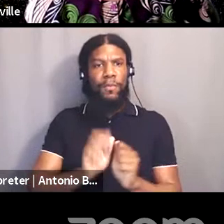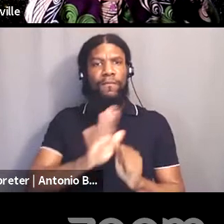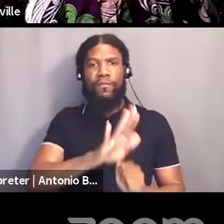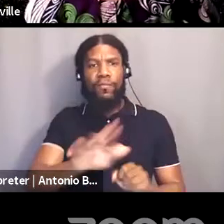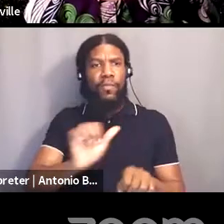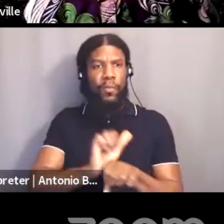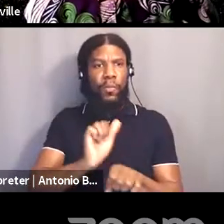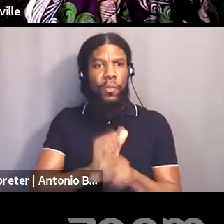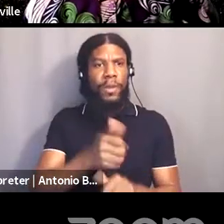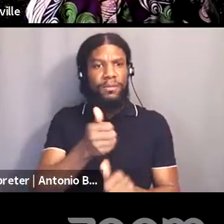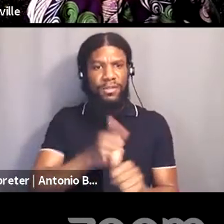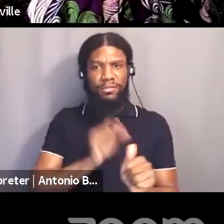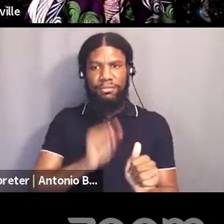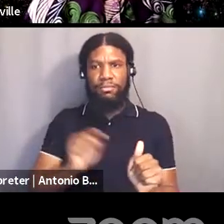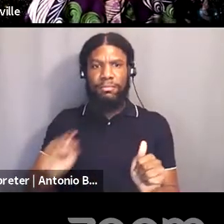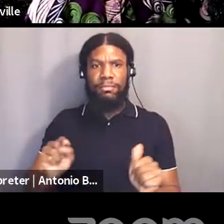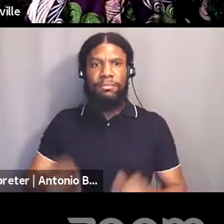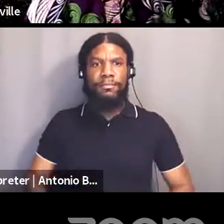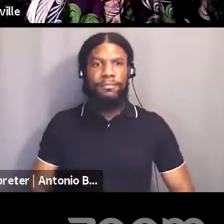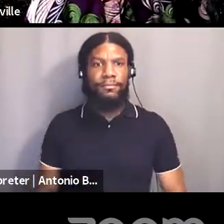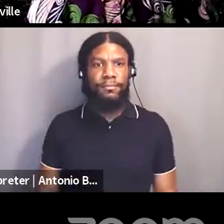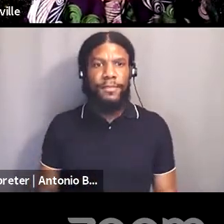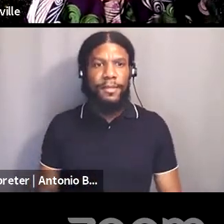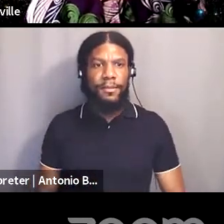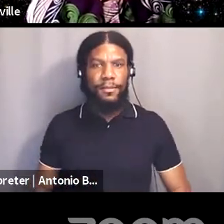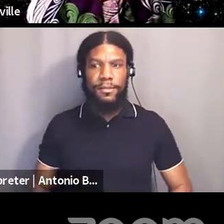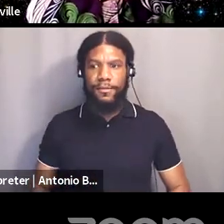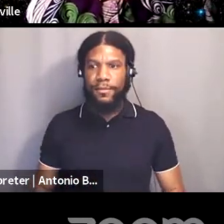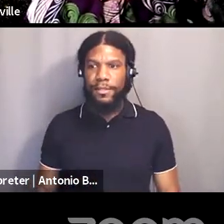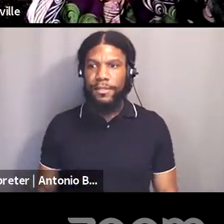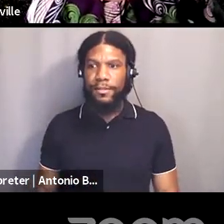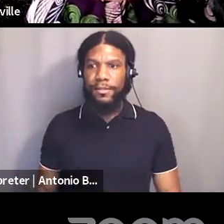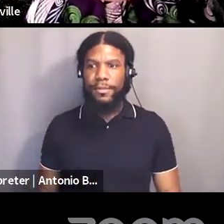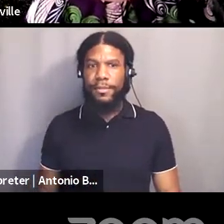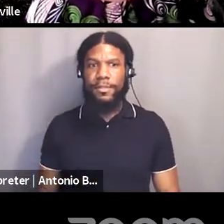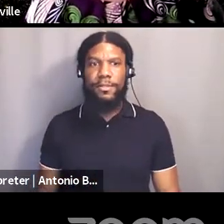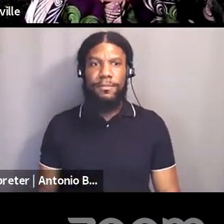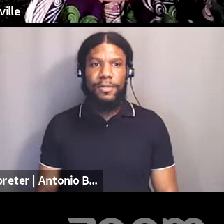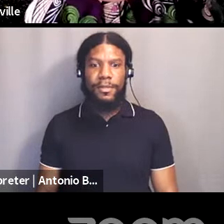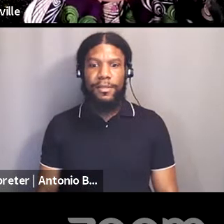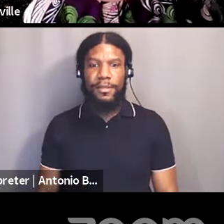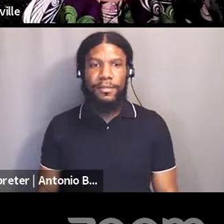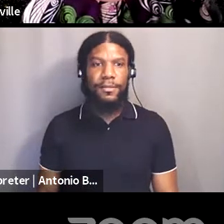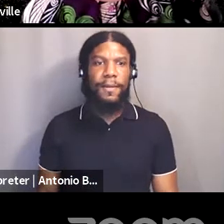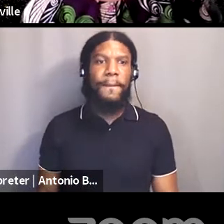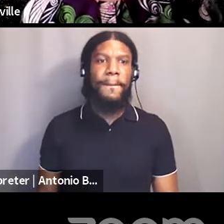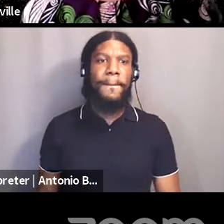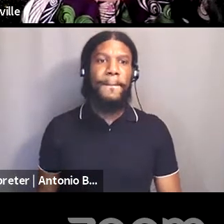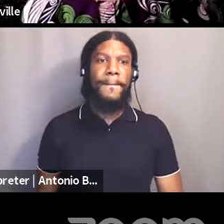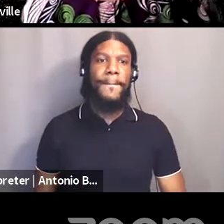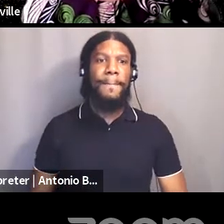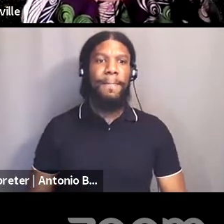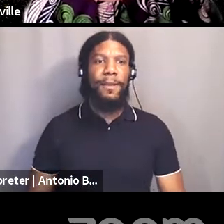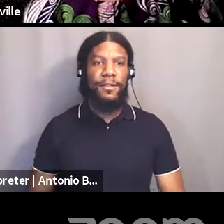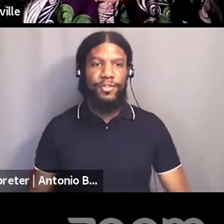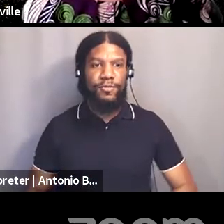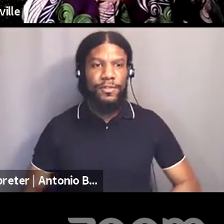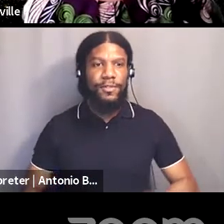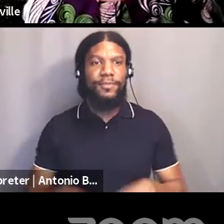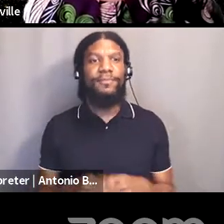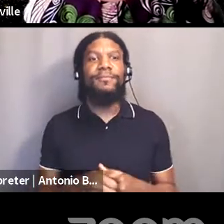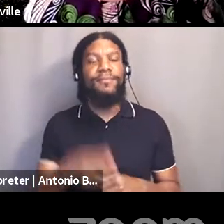I think a lot of, for us, and specifically for me, some of the conversations that